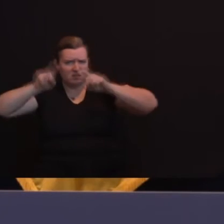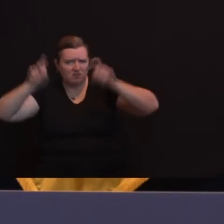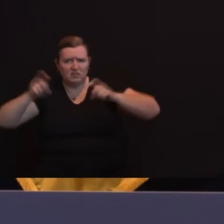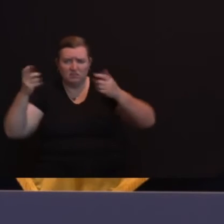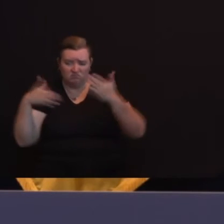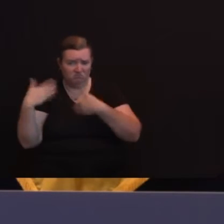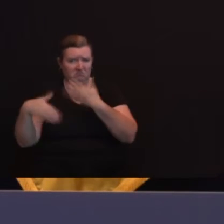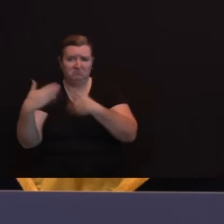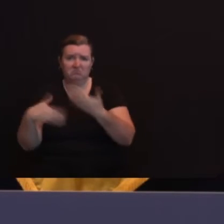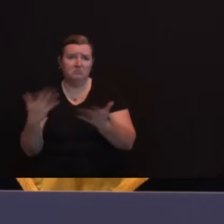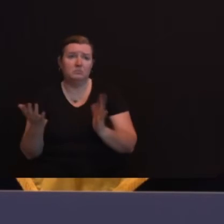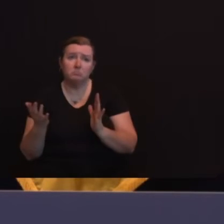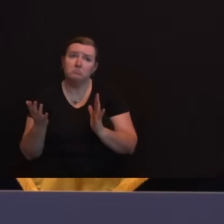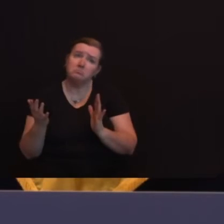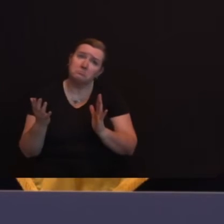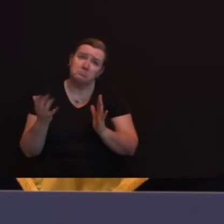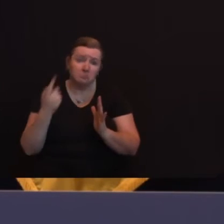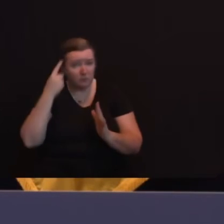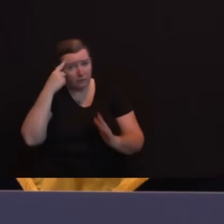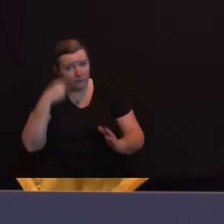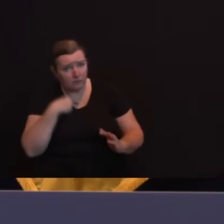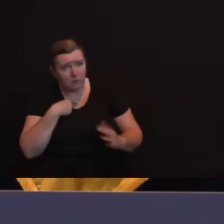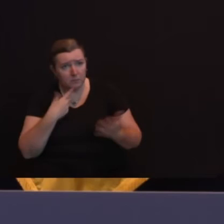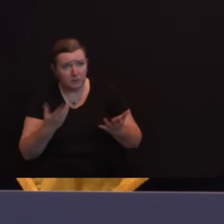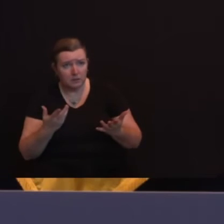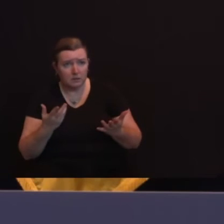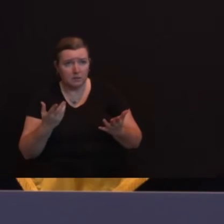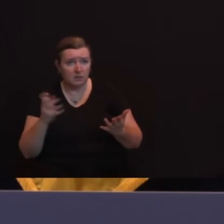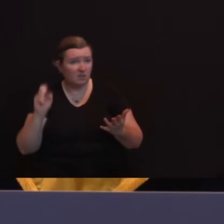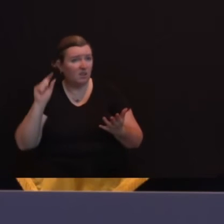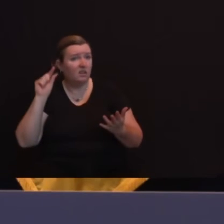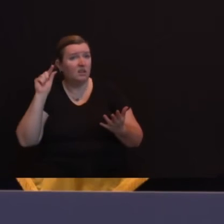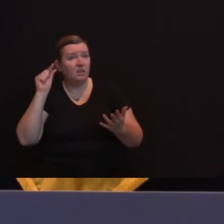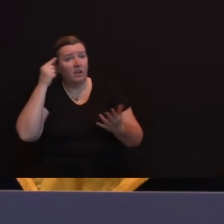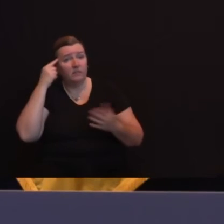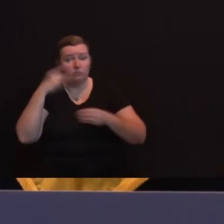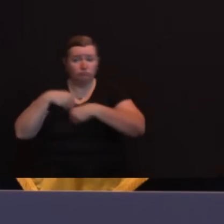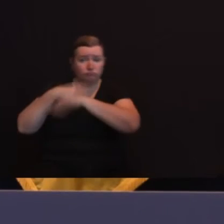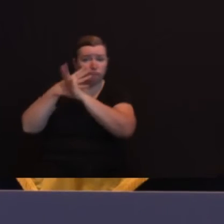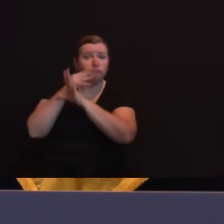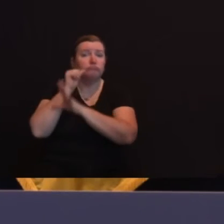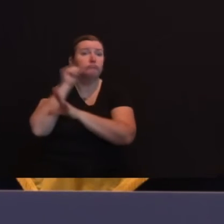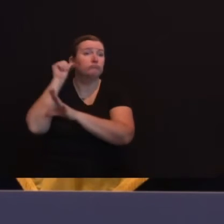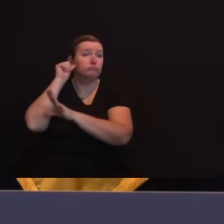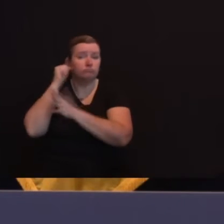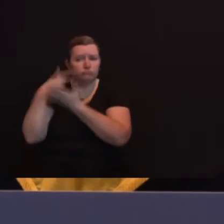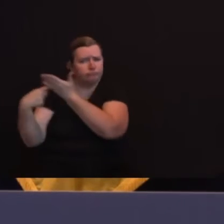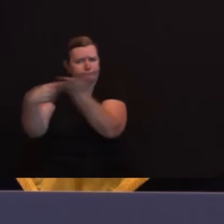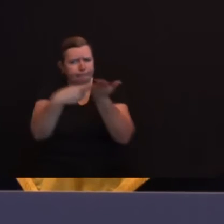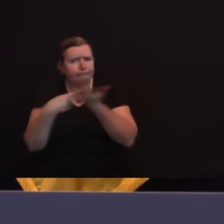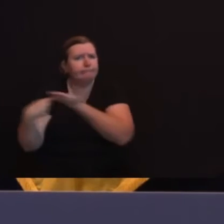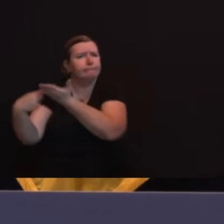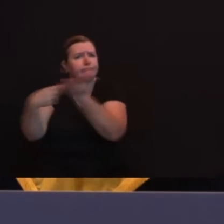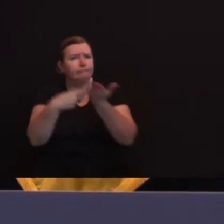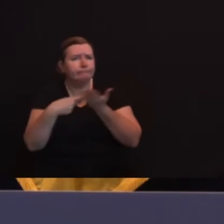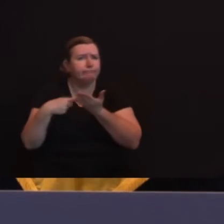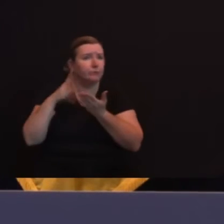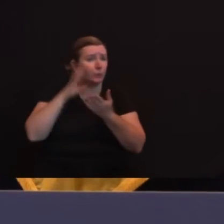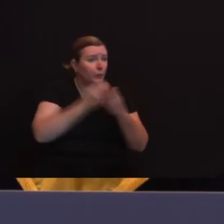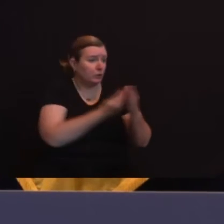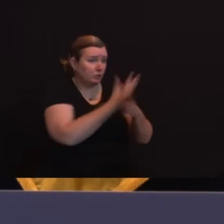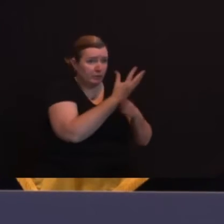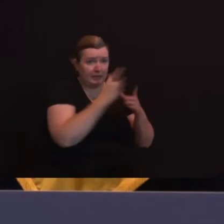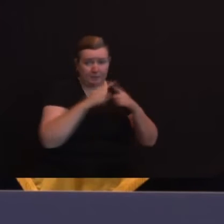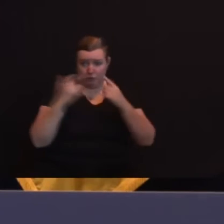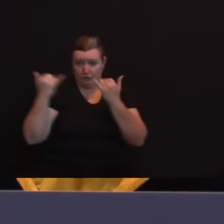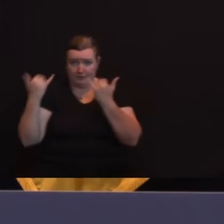So to me, and this came out of the governor's call yesterday, among other things, the things that we know in the spring and now, if you're in the hospital with